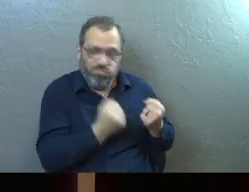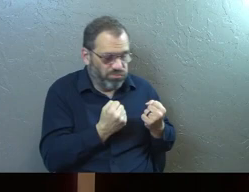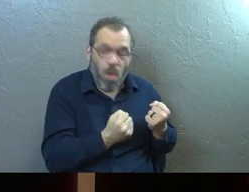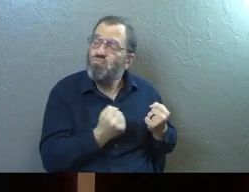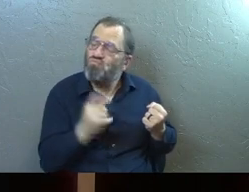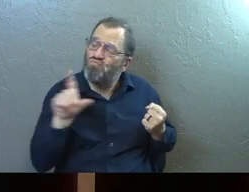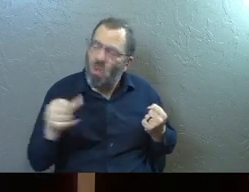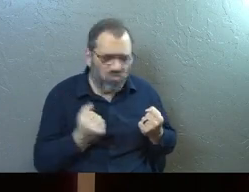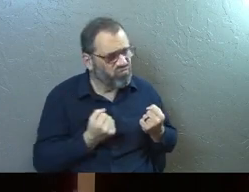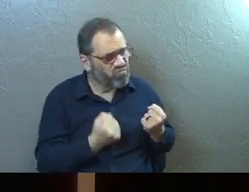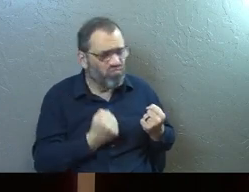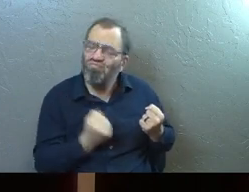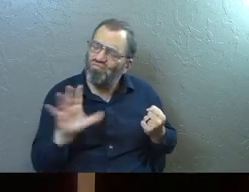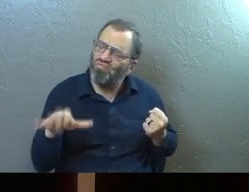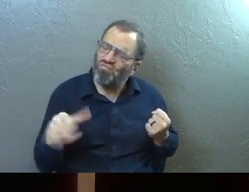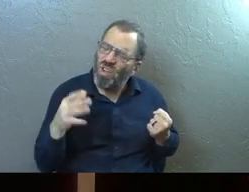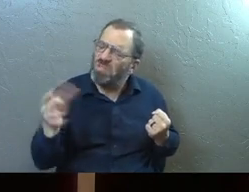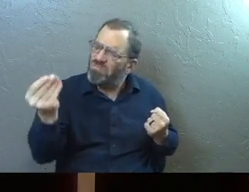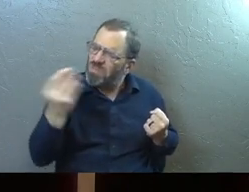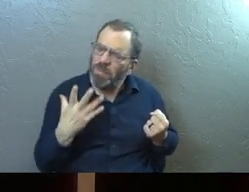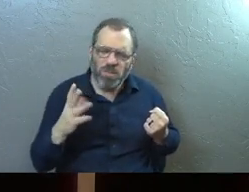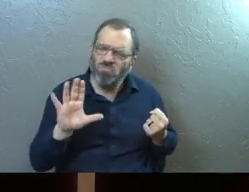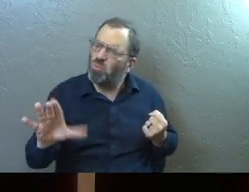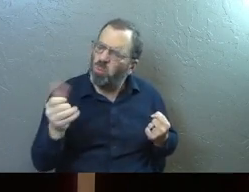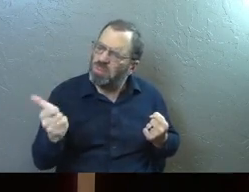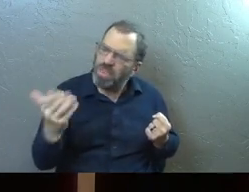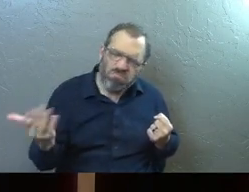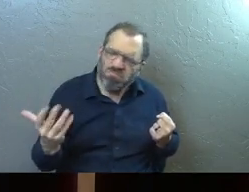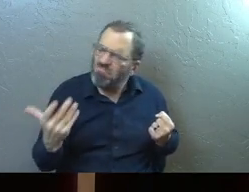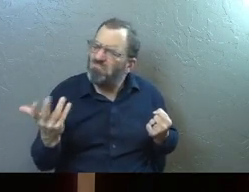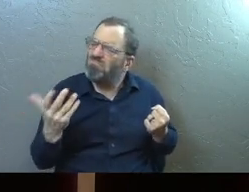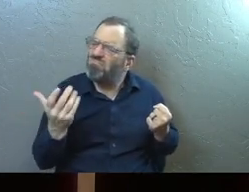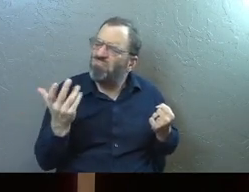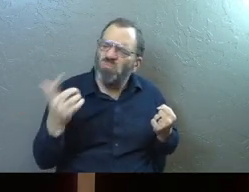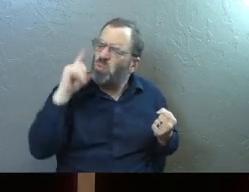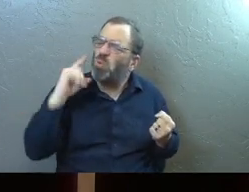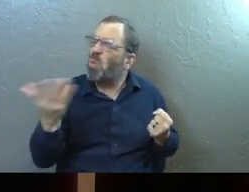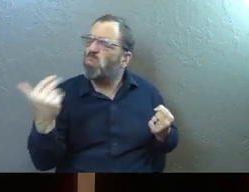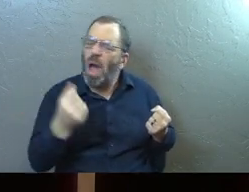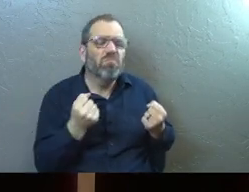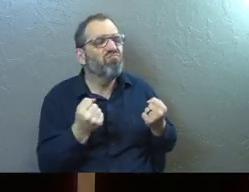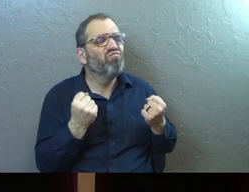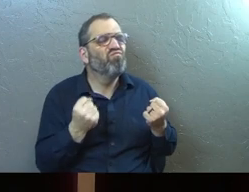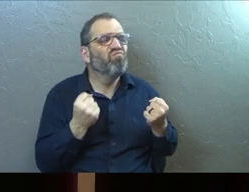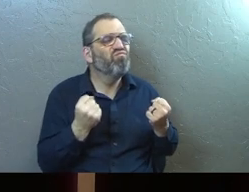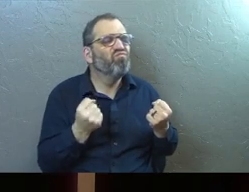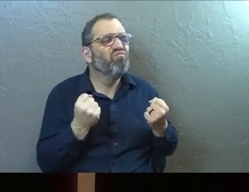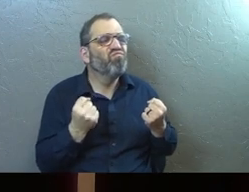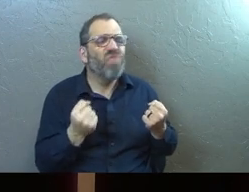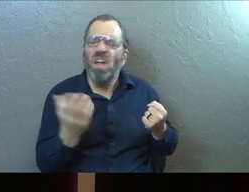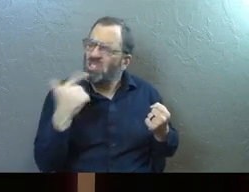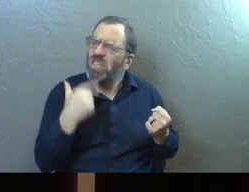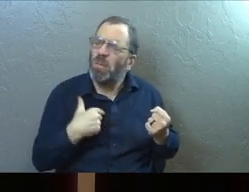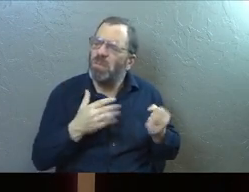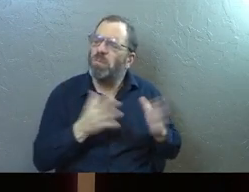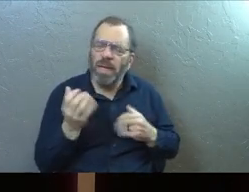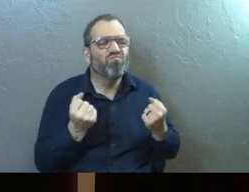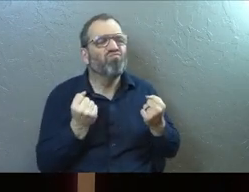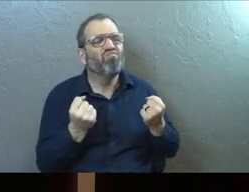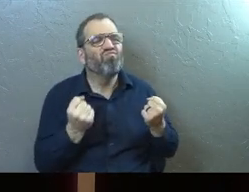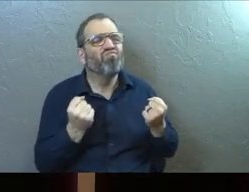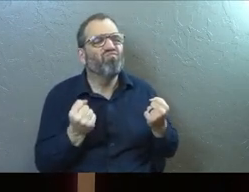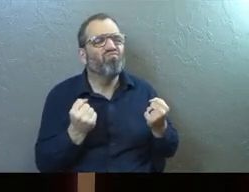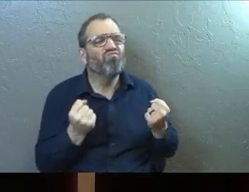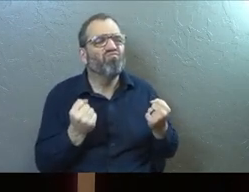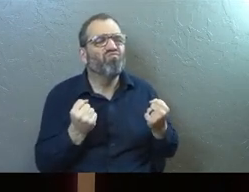kind of asks me like, you know, tell me about yourself. Like what's your goals? What do you want to do? Just give me the plan.